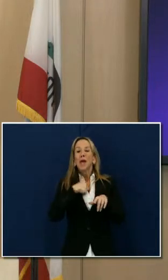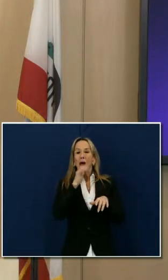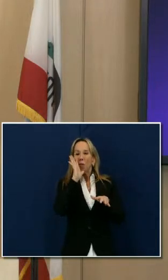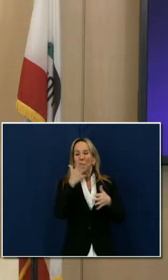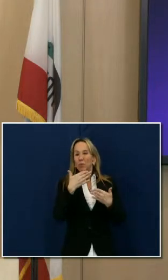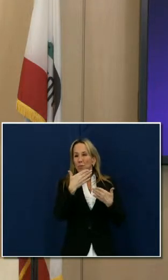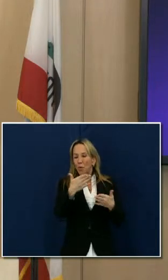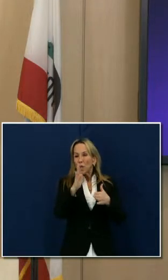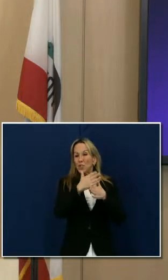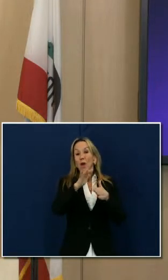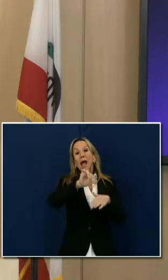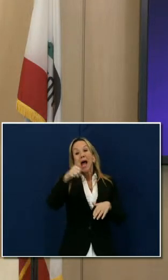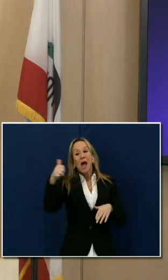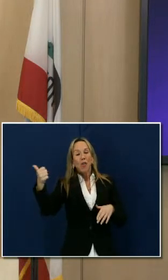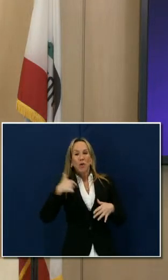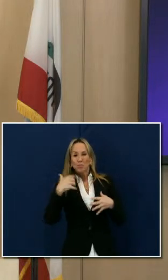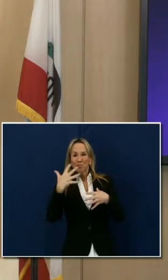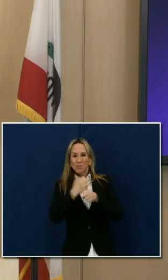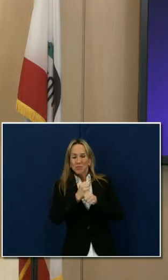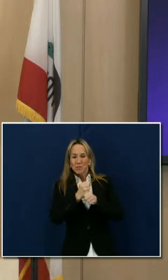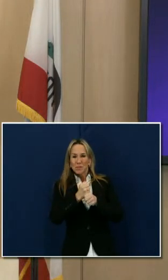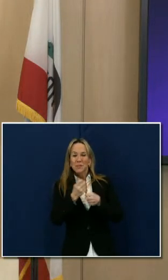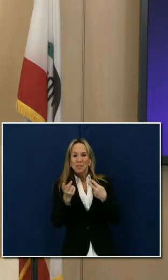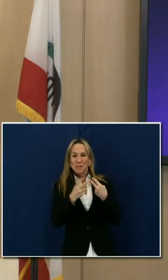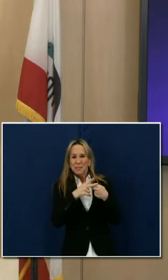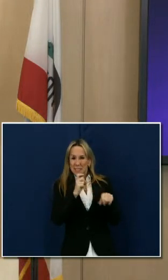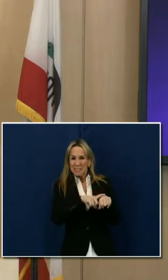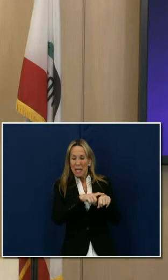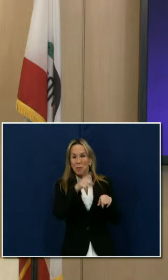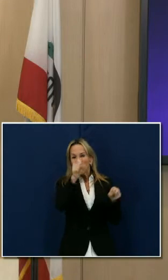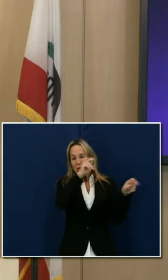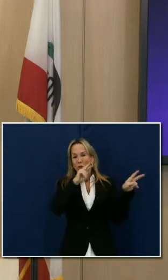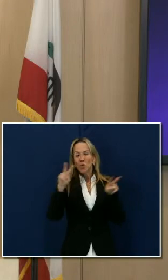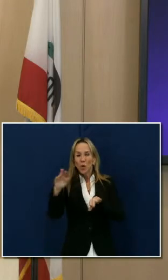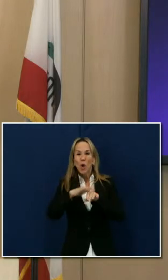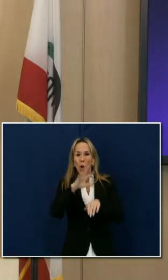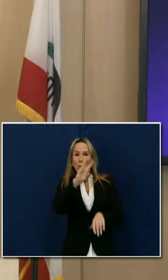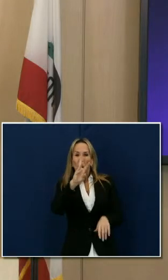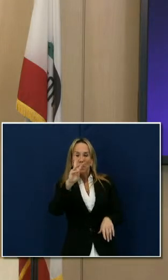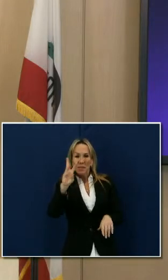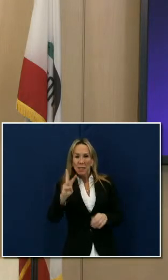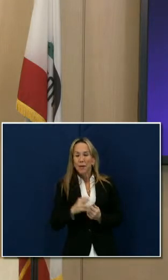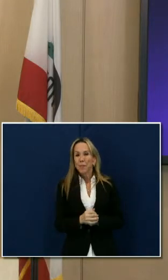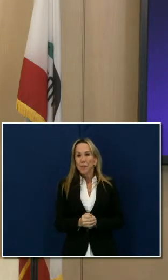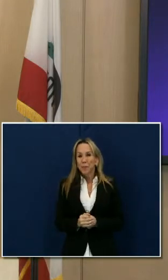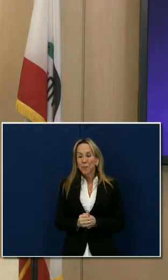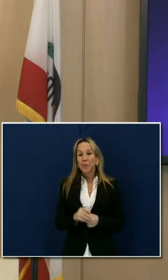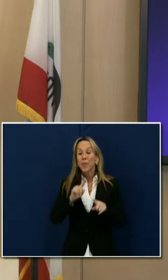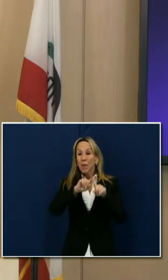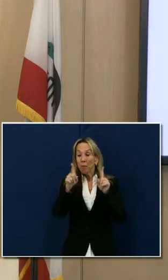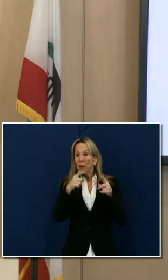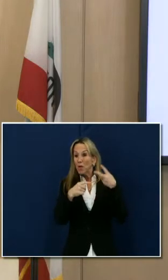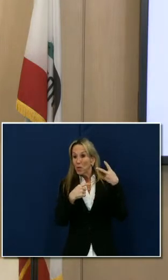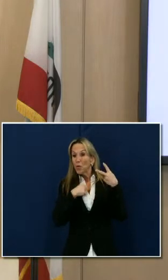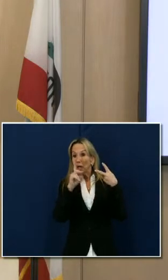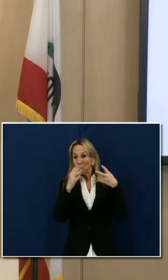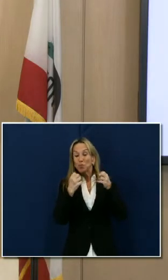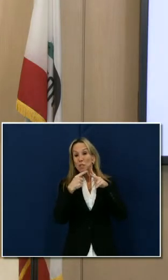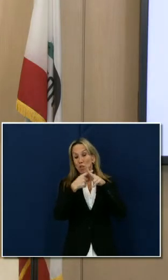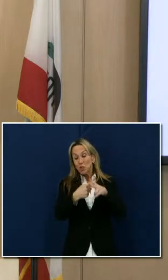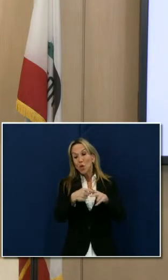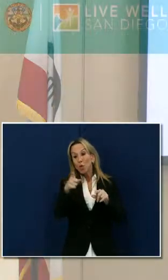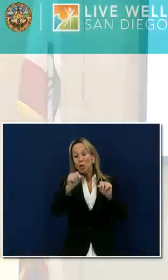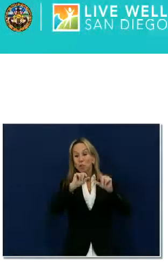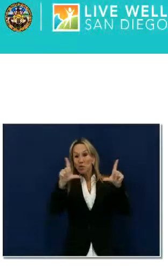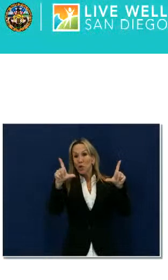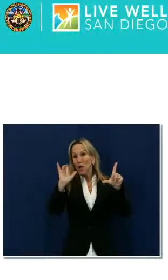website, but for the sake of time, I want to be sure we have enough time for all of our presenters today to get to. But I do want to touch on our hospitalization chart,